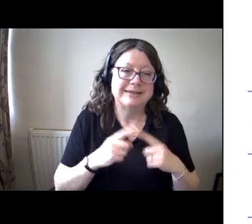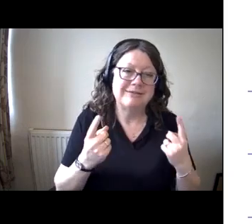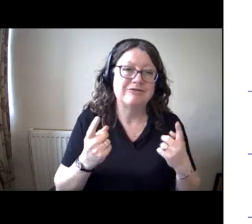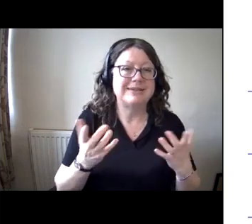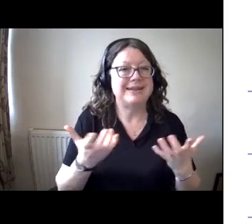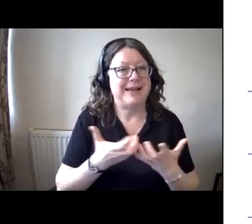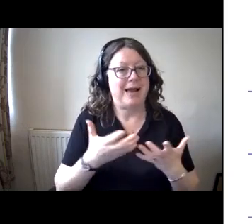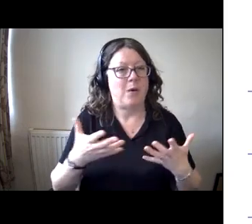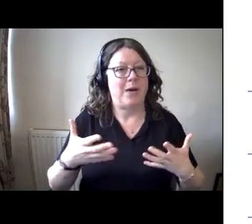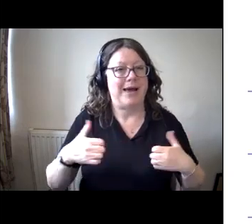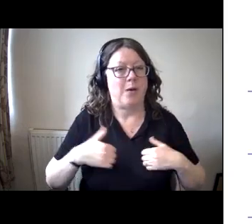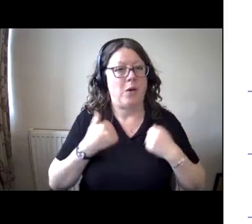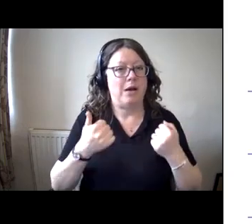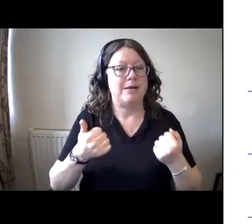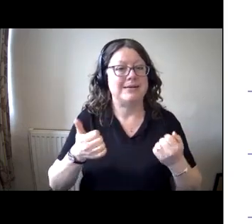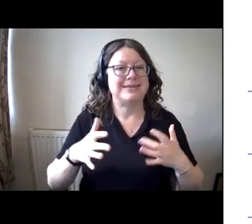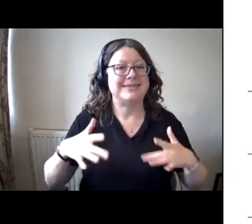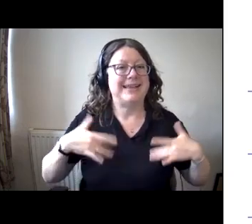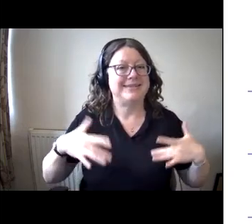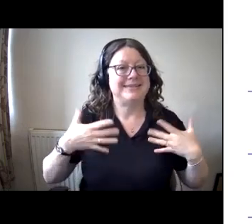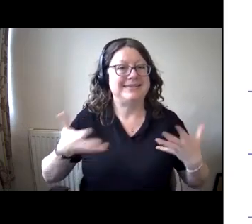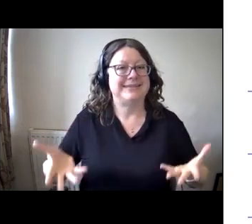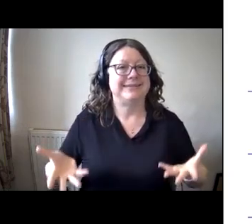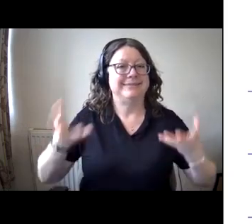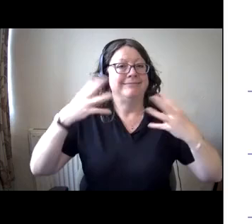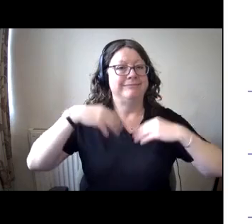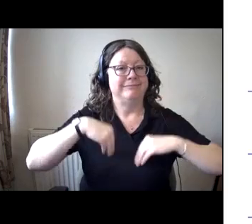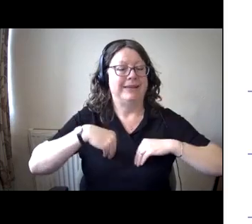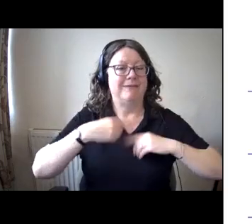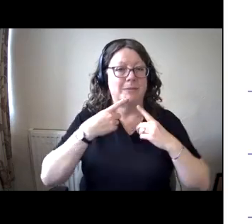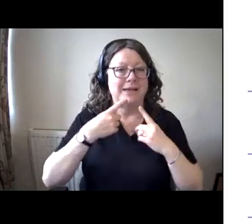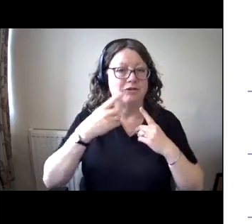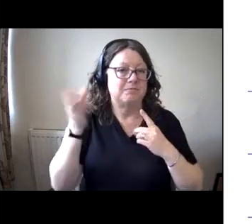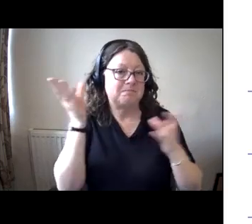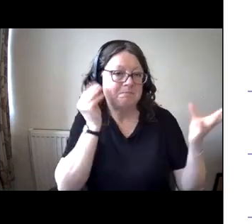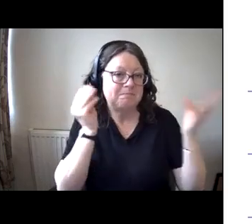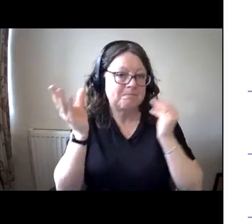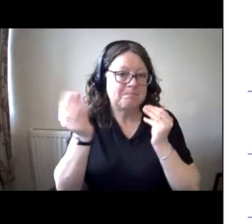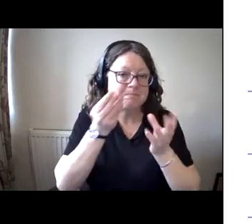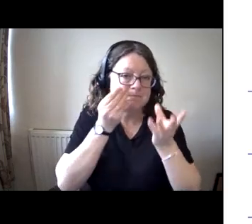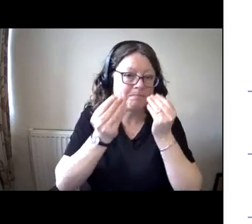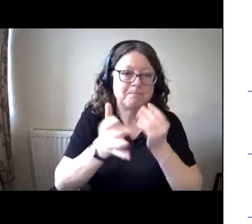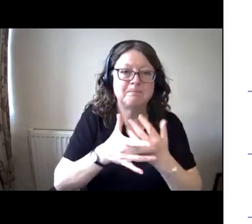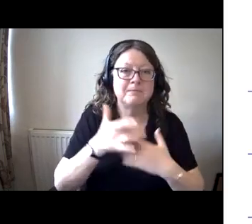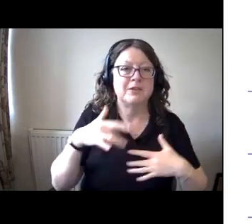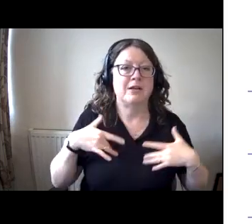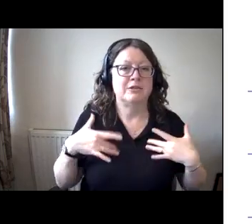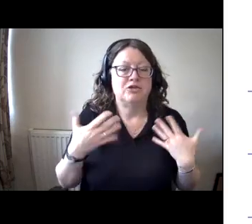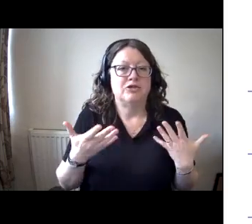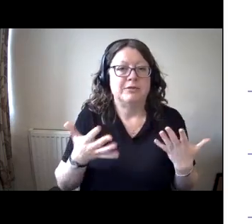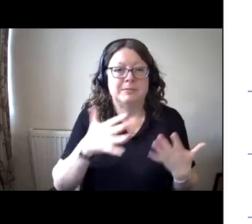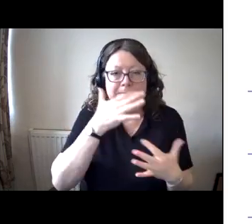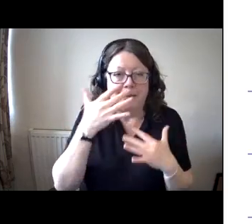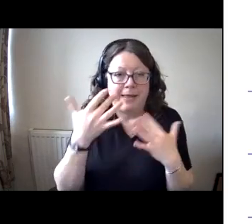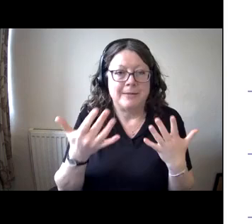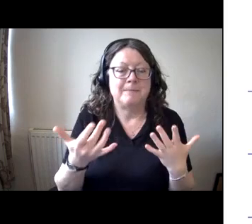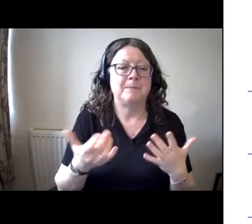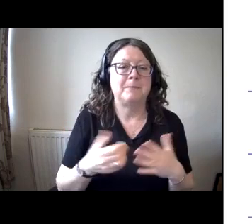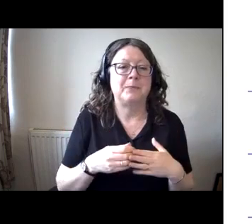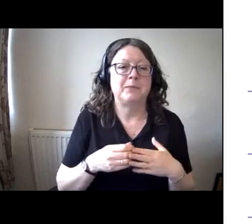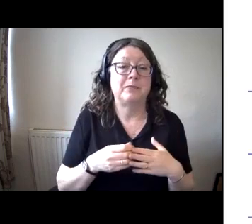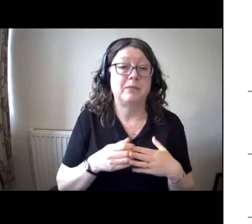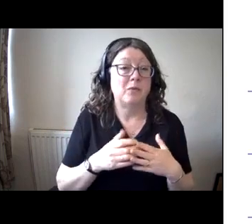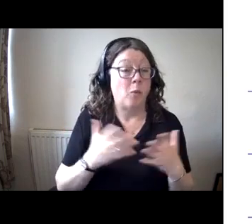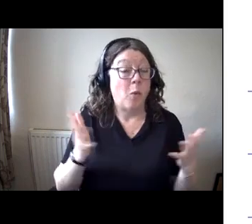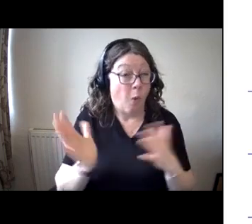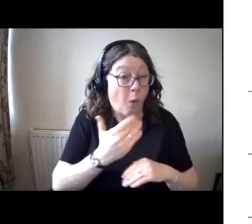in information. So as I've said, every autistic young person is going to be unique. All of our children are going to have their own